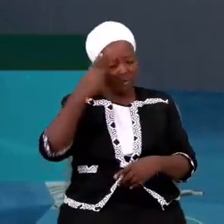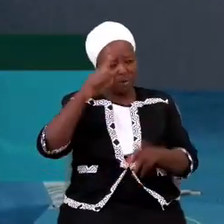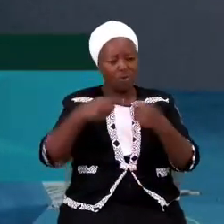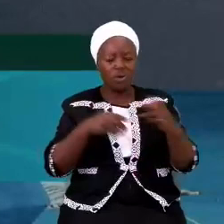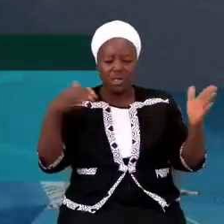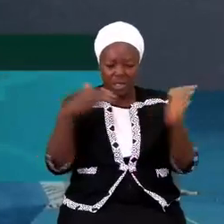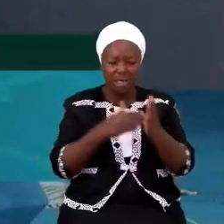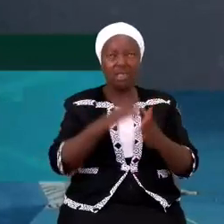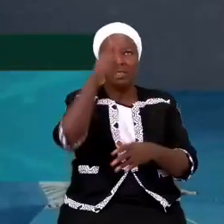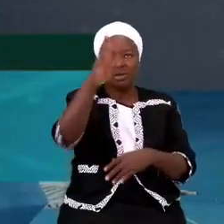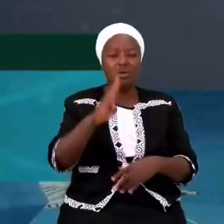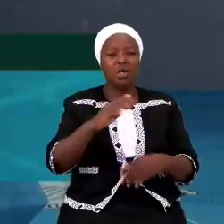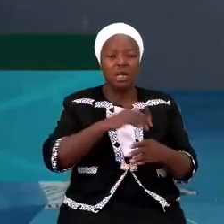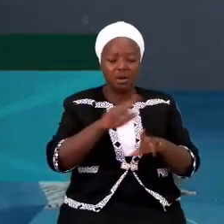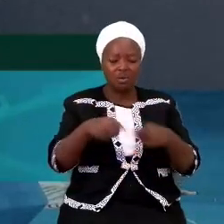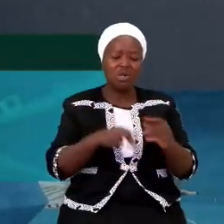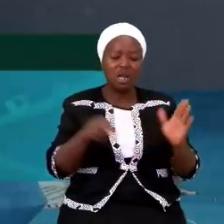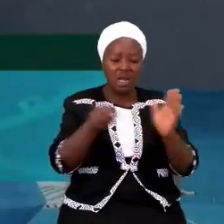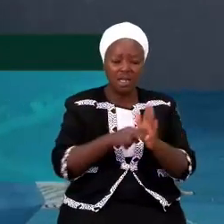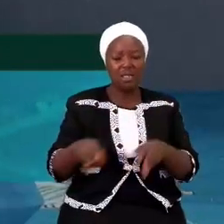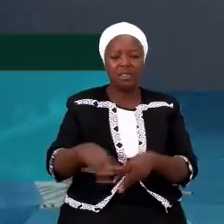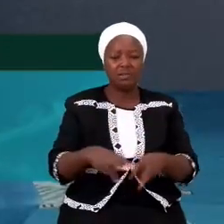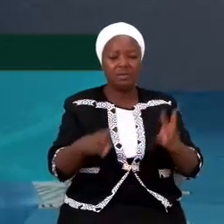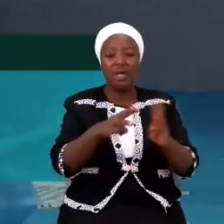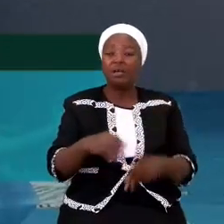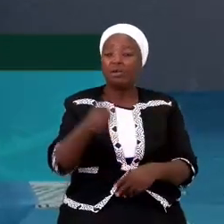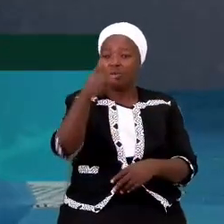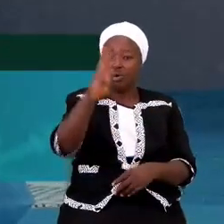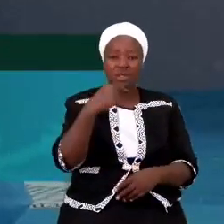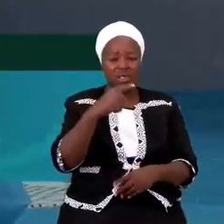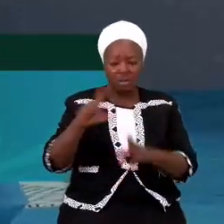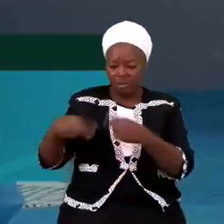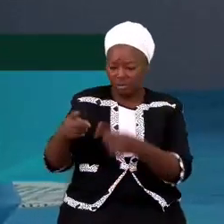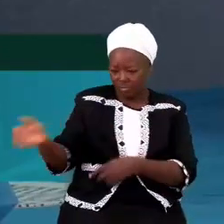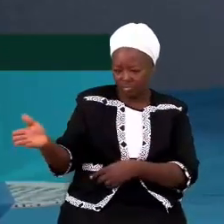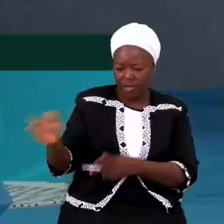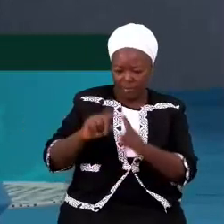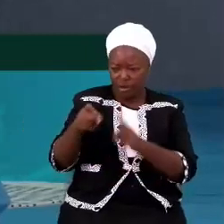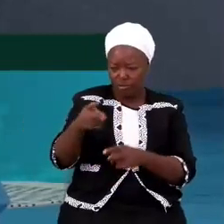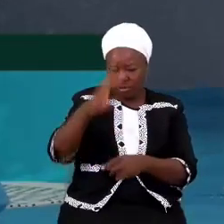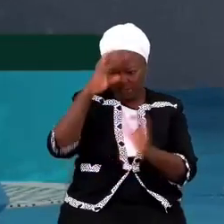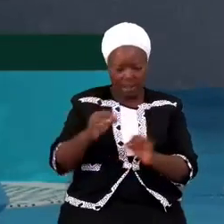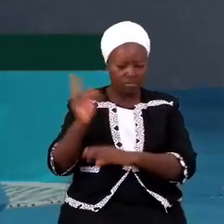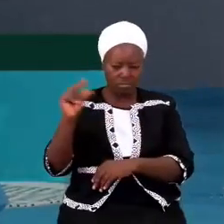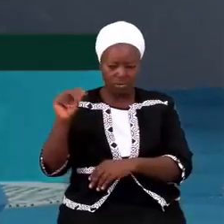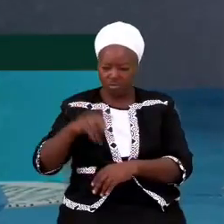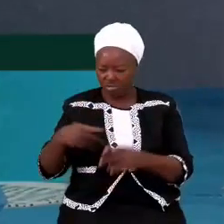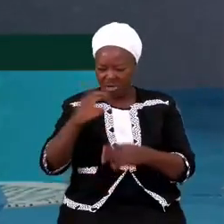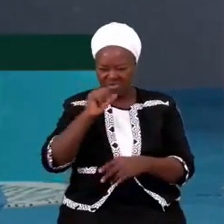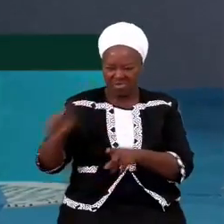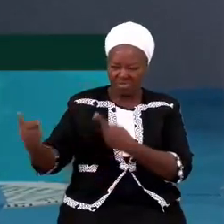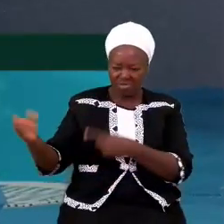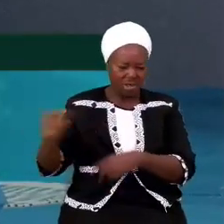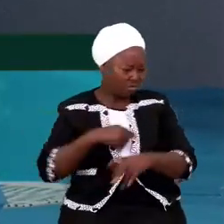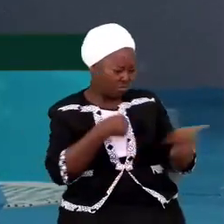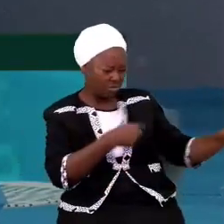you go the opposite direction. That love does not reach you at that time, but when you turn